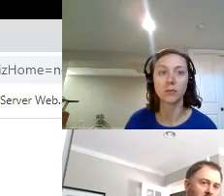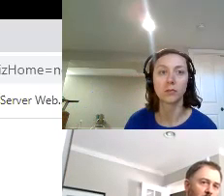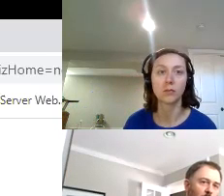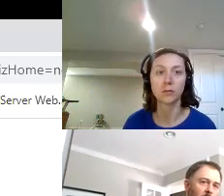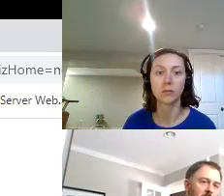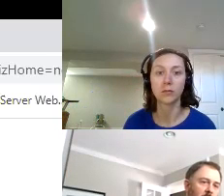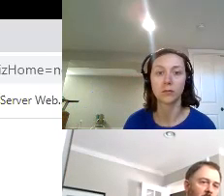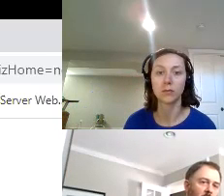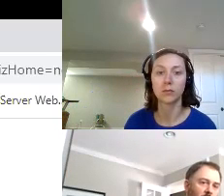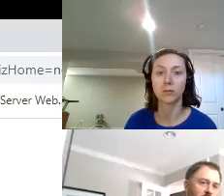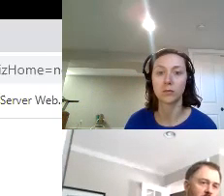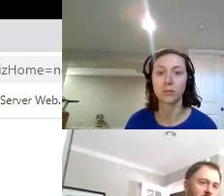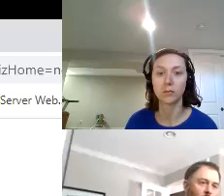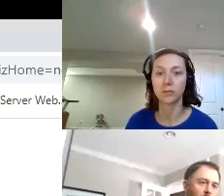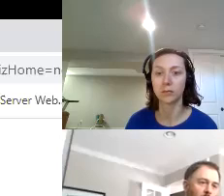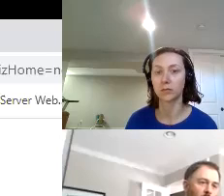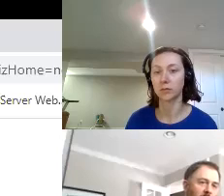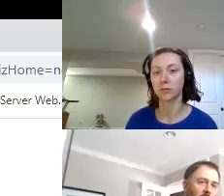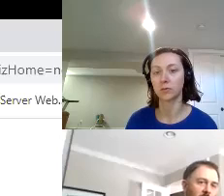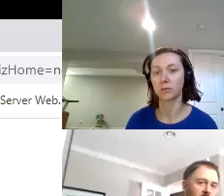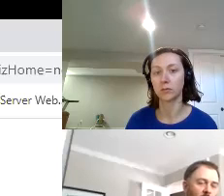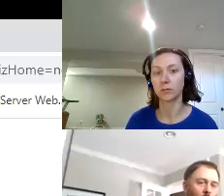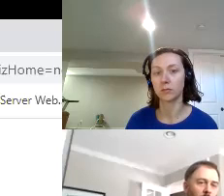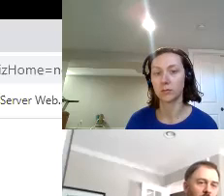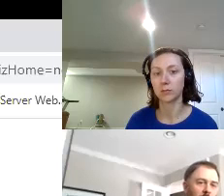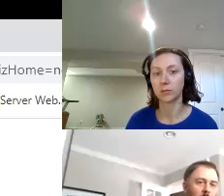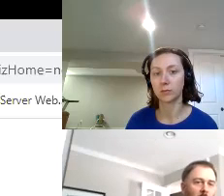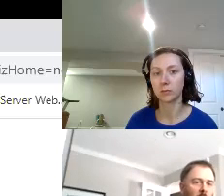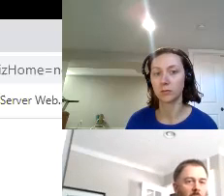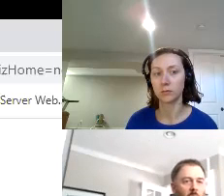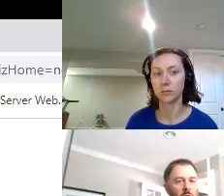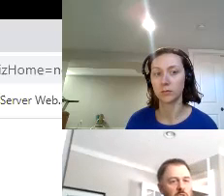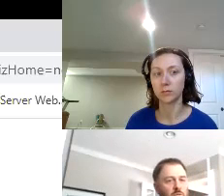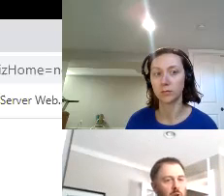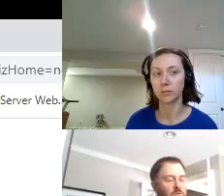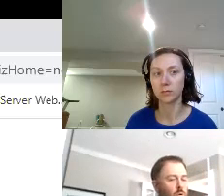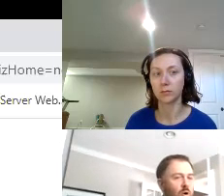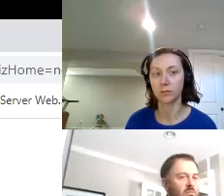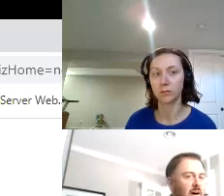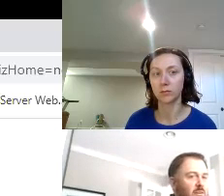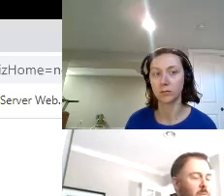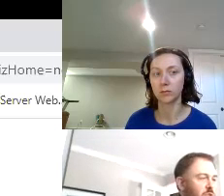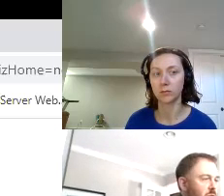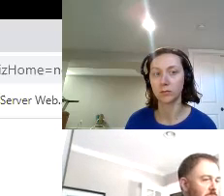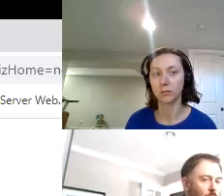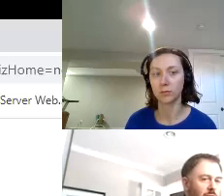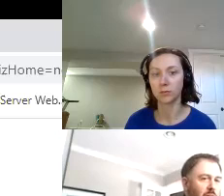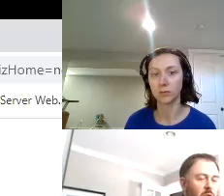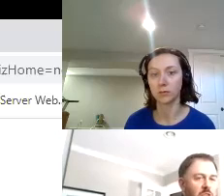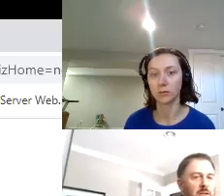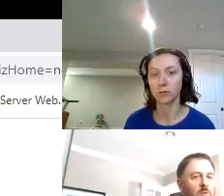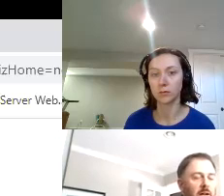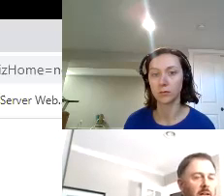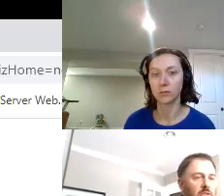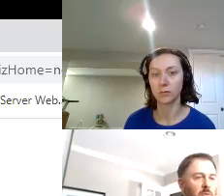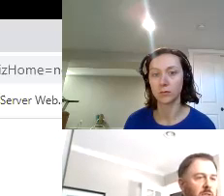price lunch programs versus Arapahoe County, which is in orange here, where it was 44.5, almost